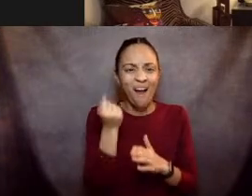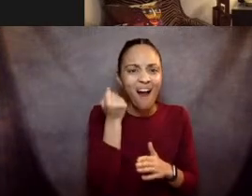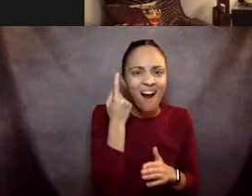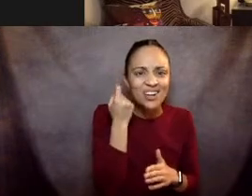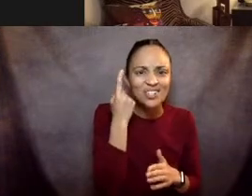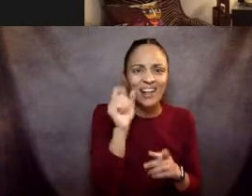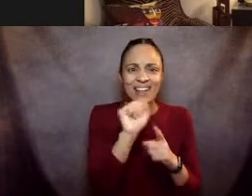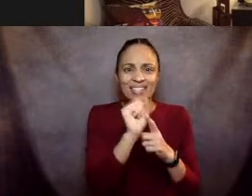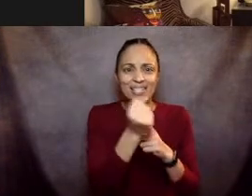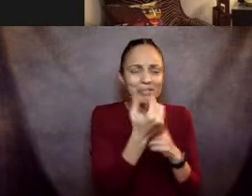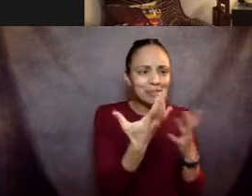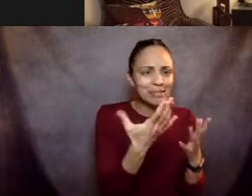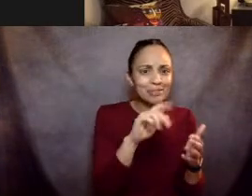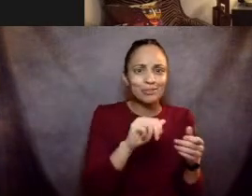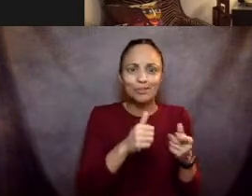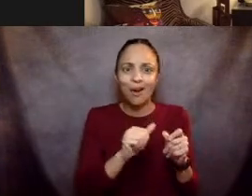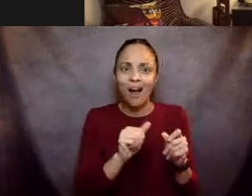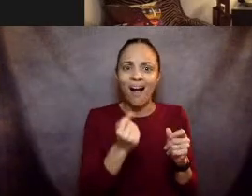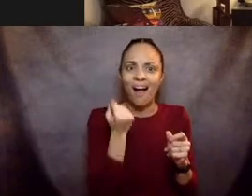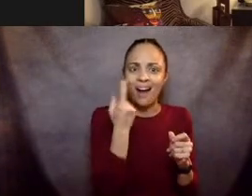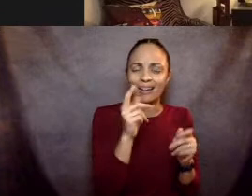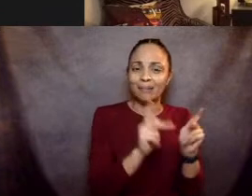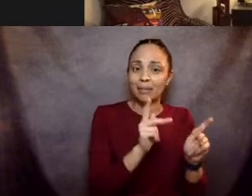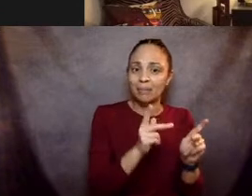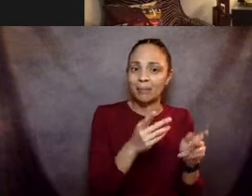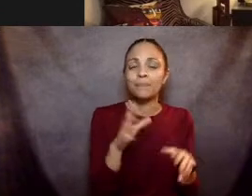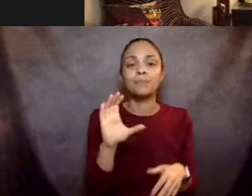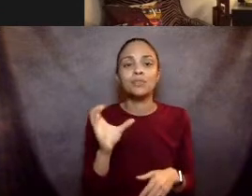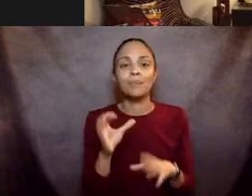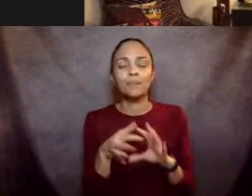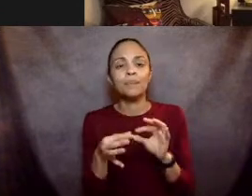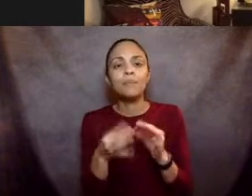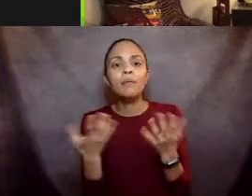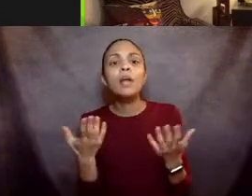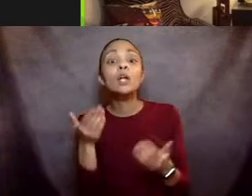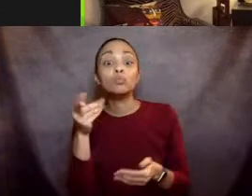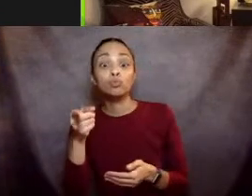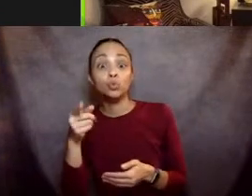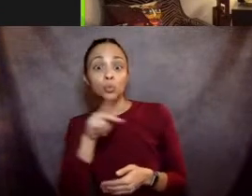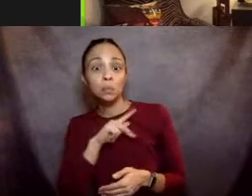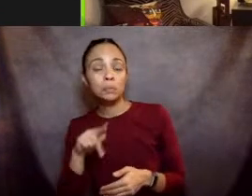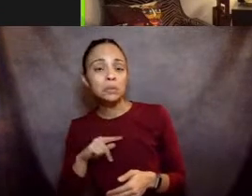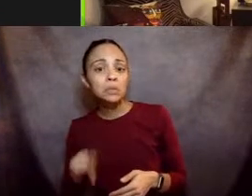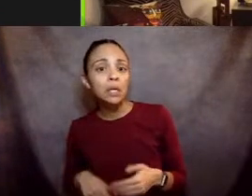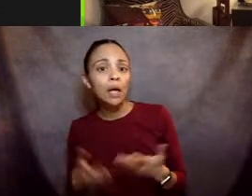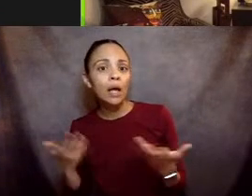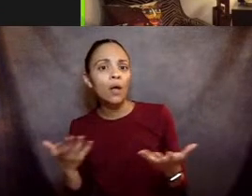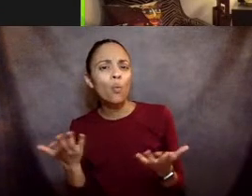that. How about you, Princess? And what's the age at the school? So we begin